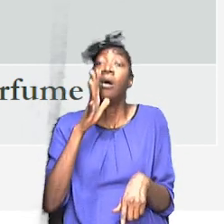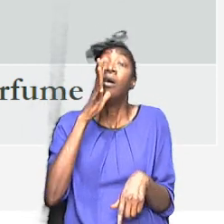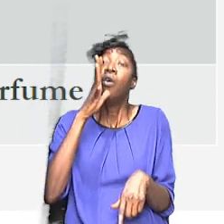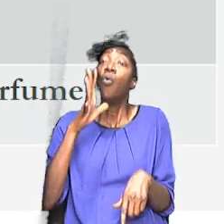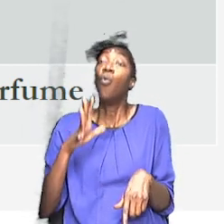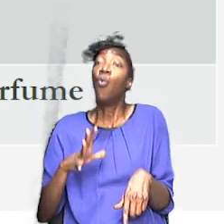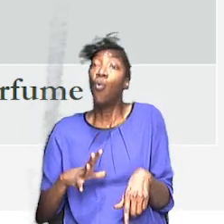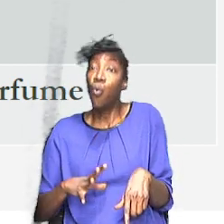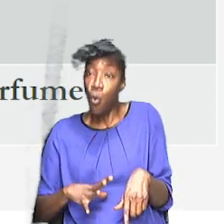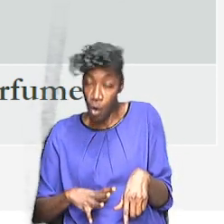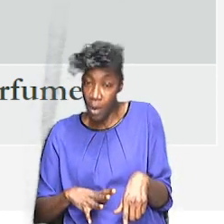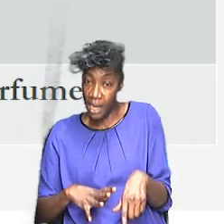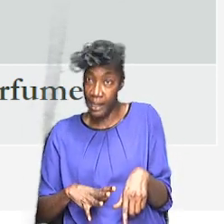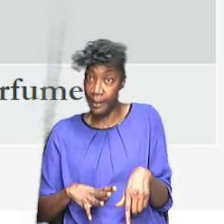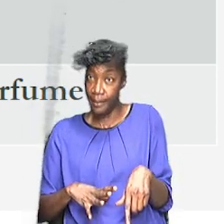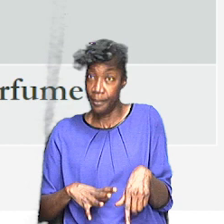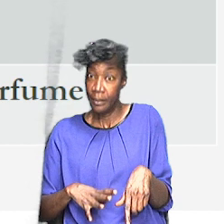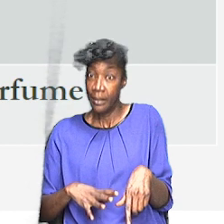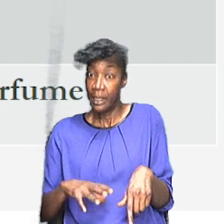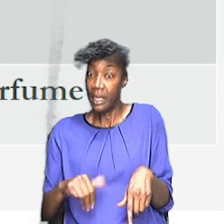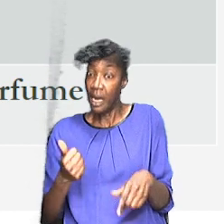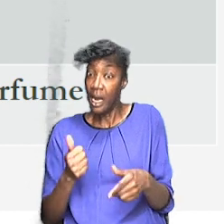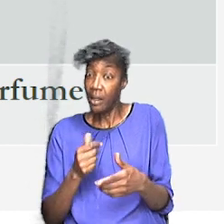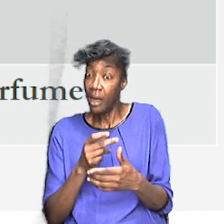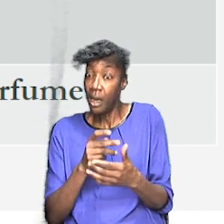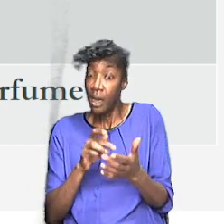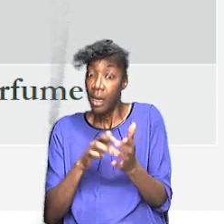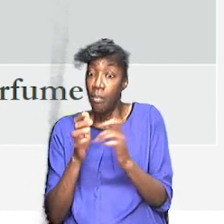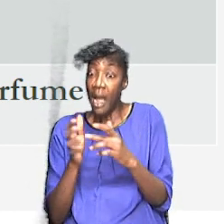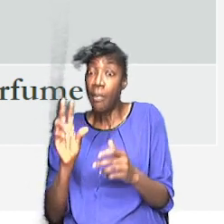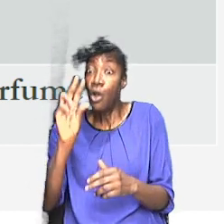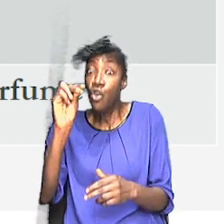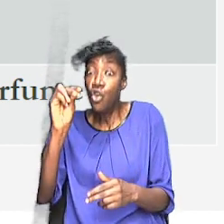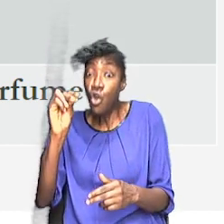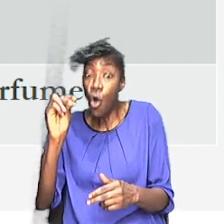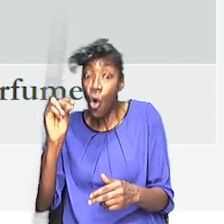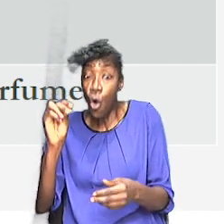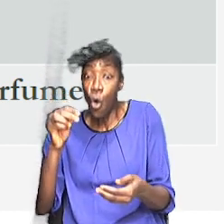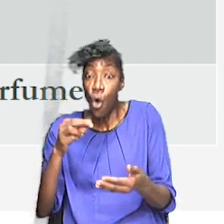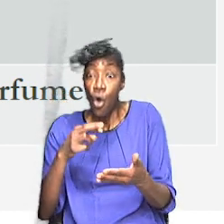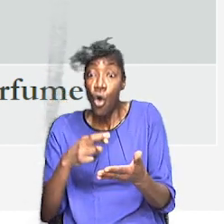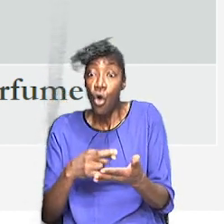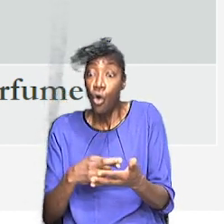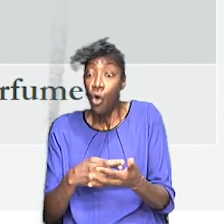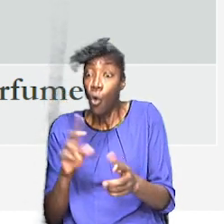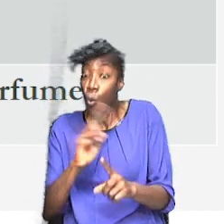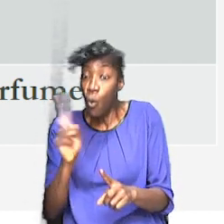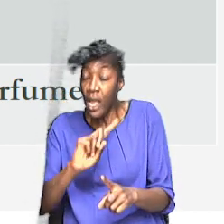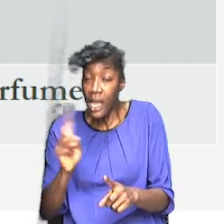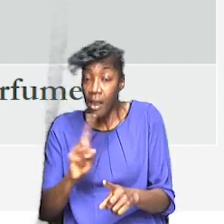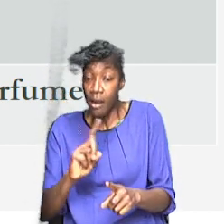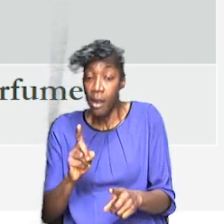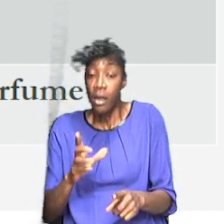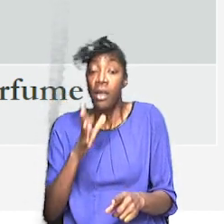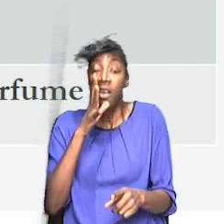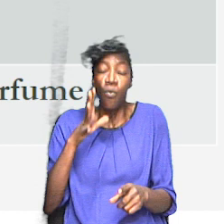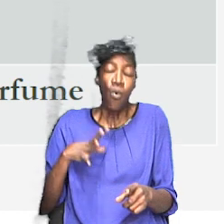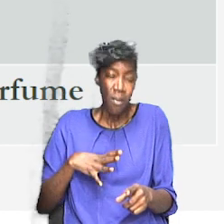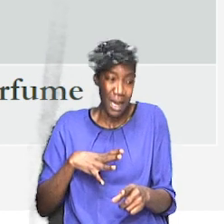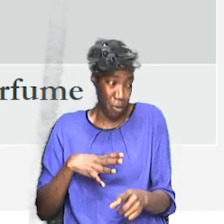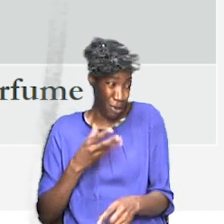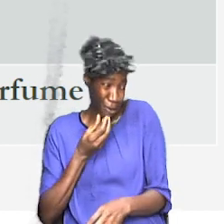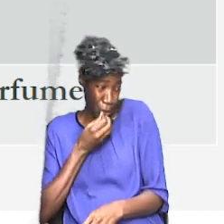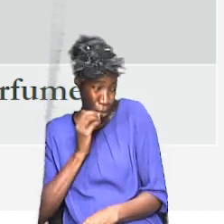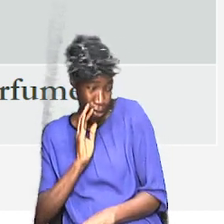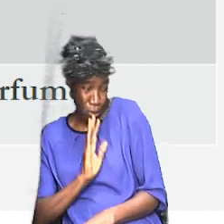chapter 14 and St. John chapter 12, there is no record that she was despised. What was said there was that they